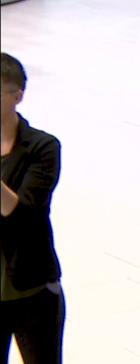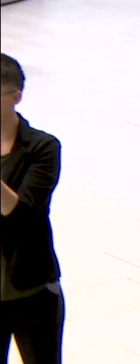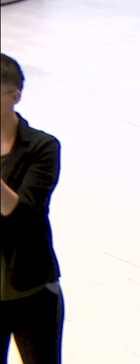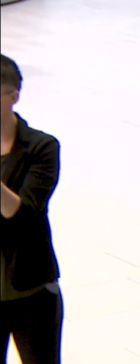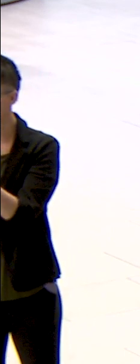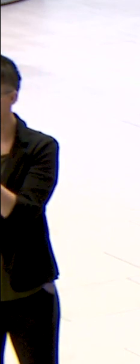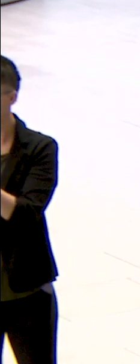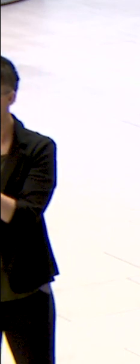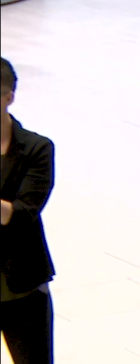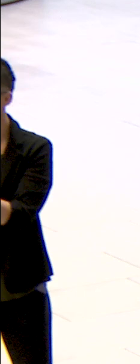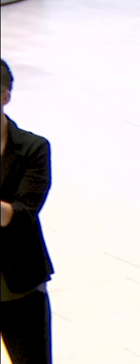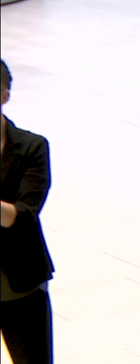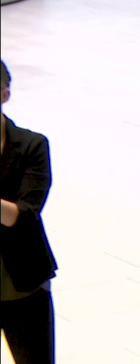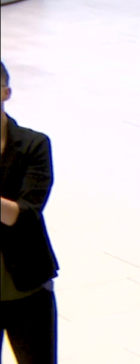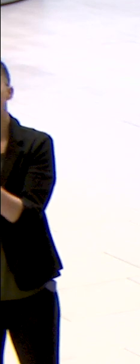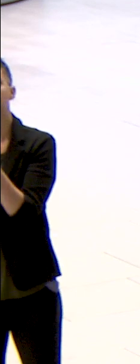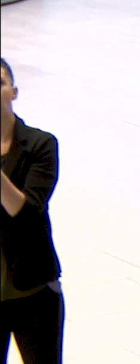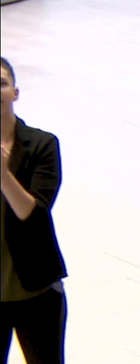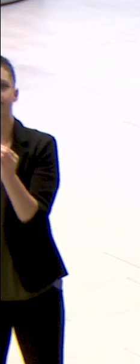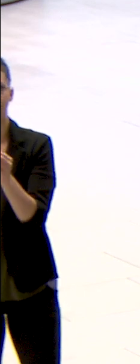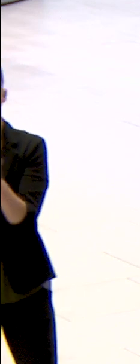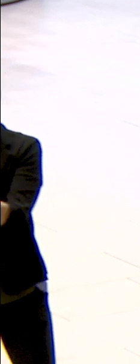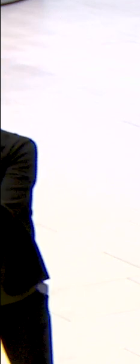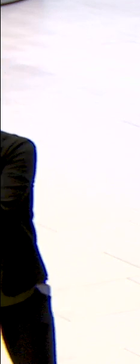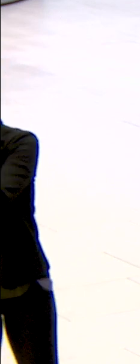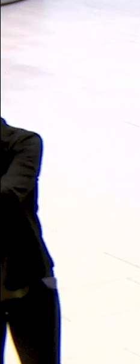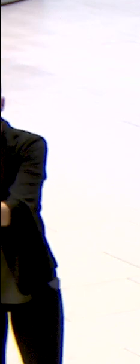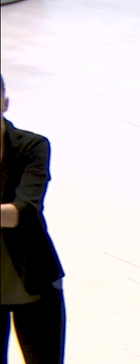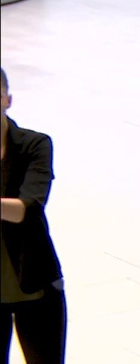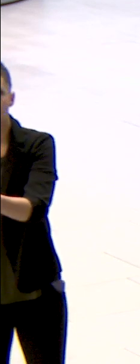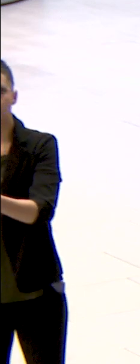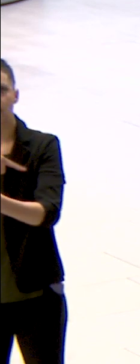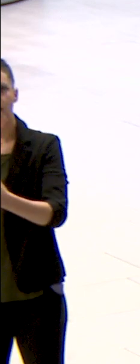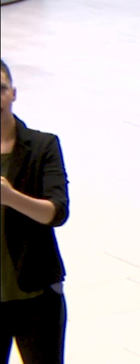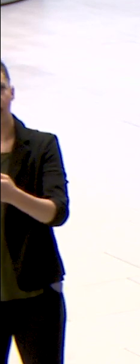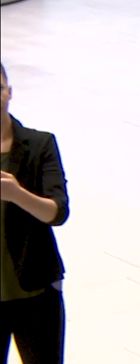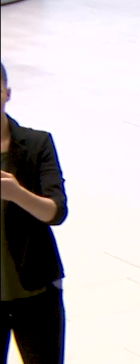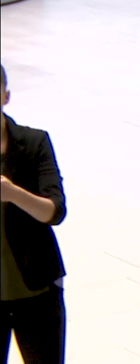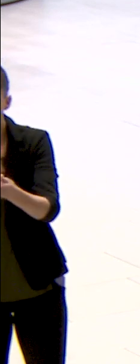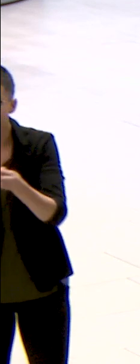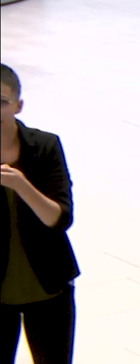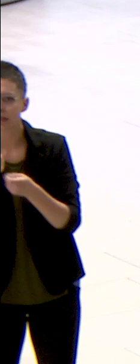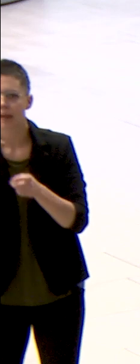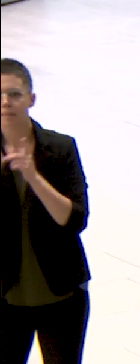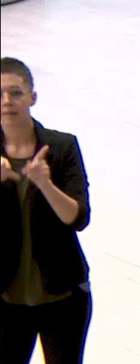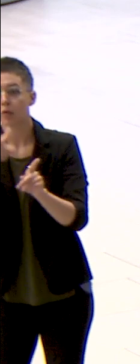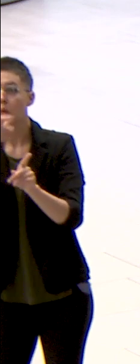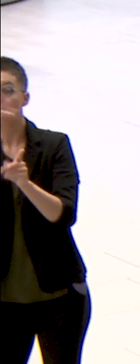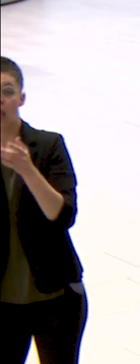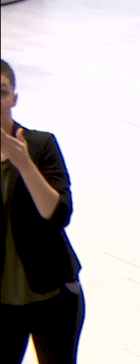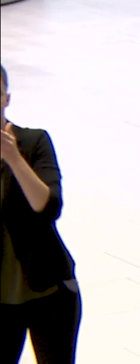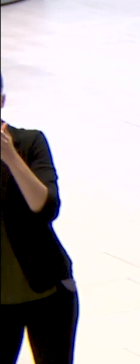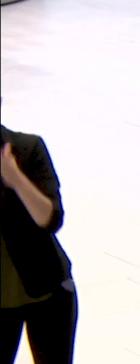right? So I think more of that, where we need to be assertive people that are in leadership positions to being able